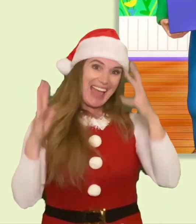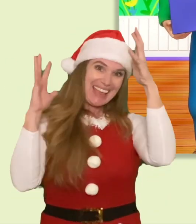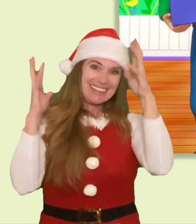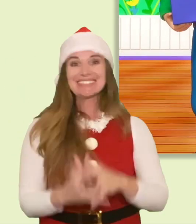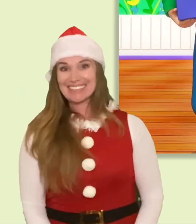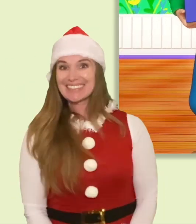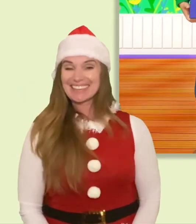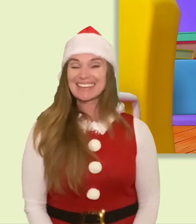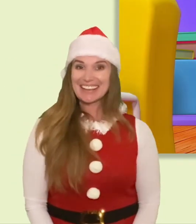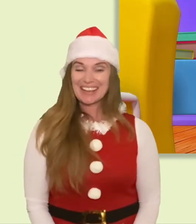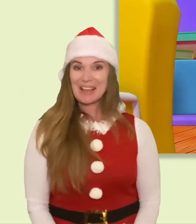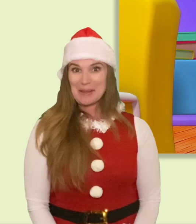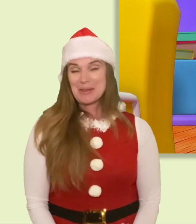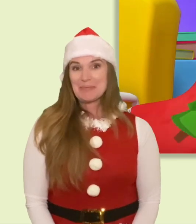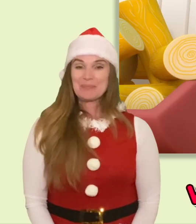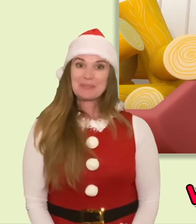Yay!